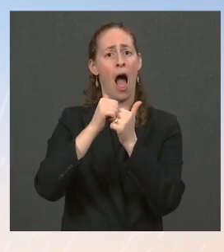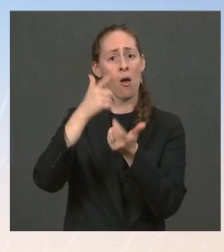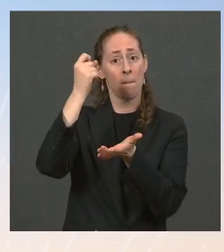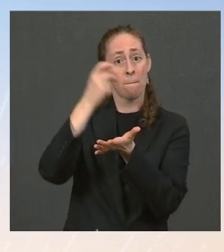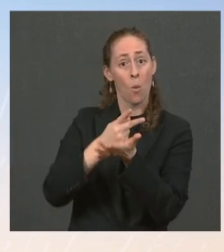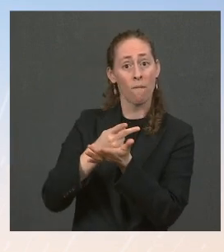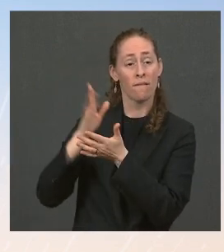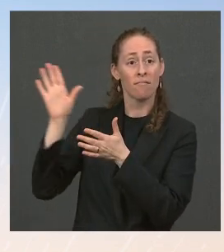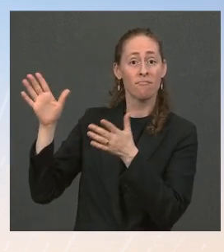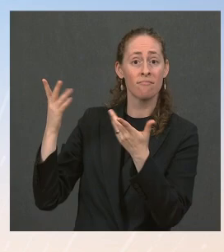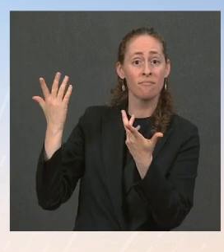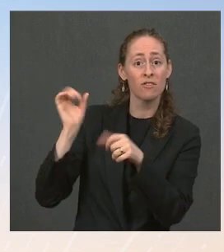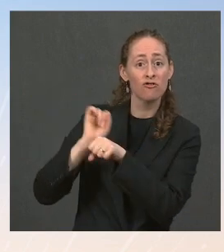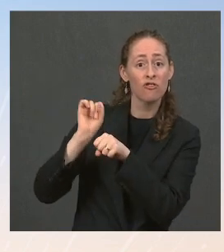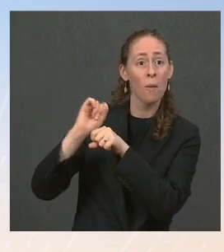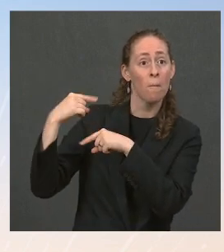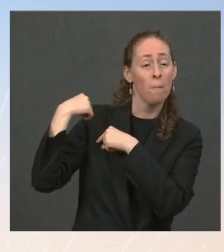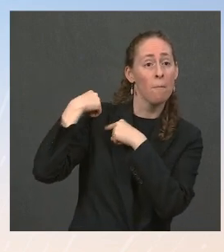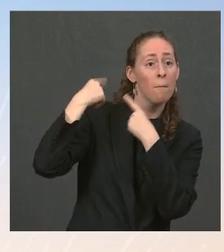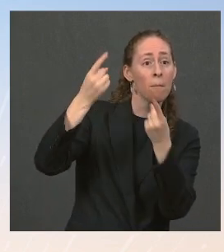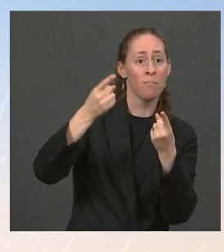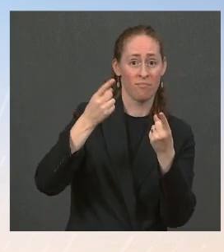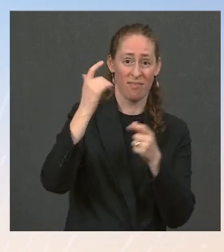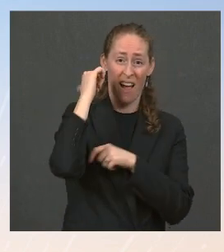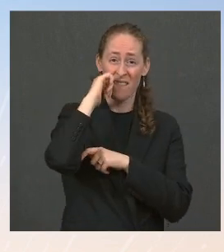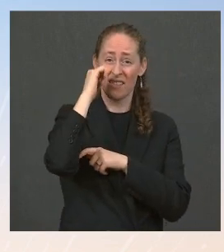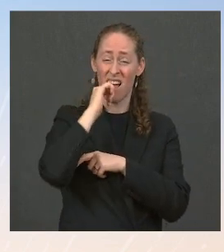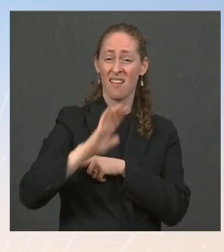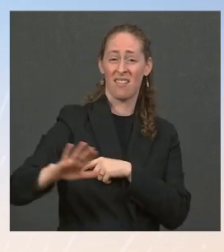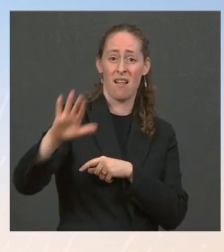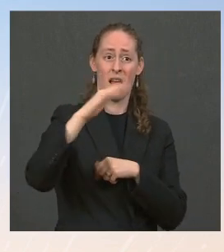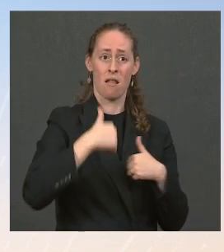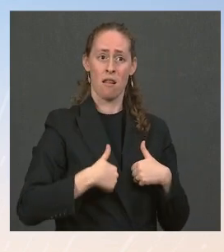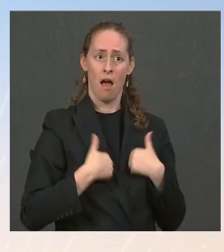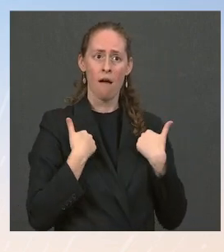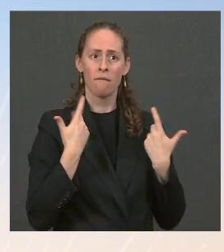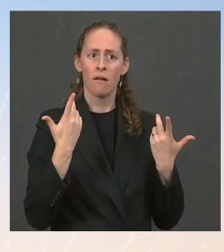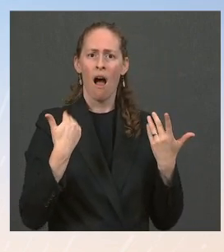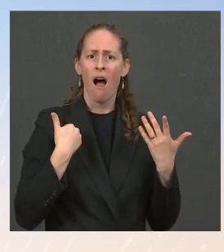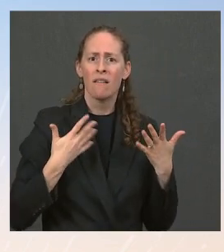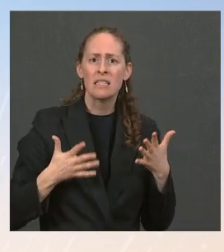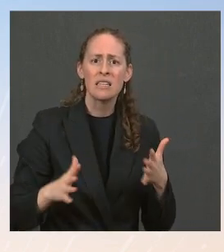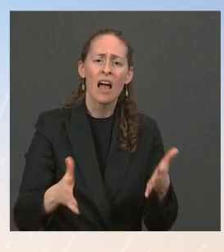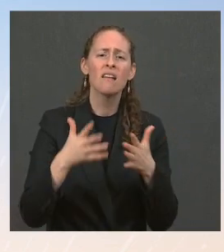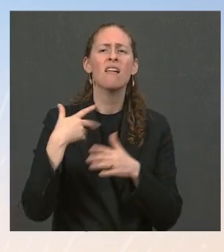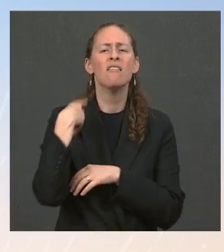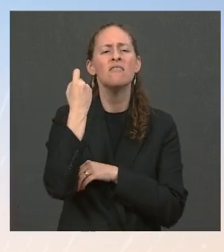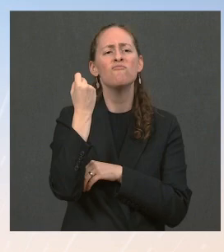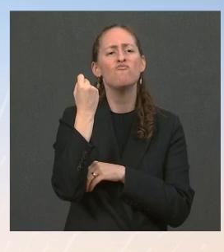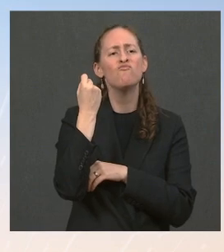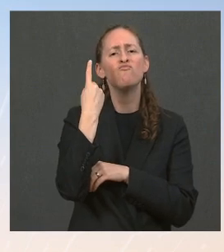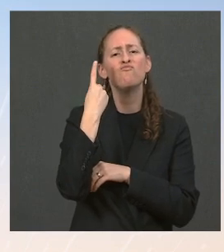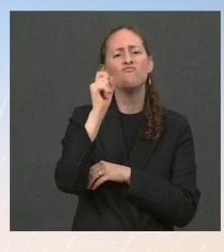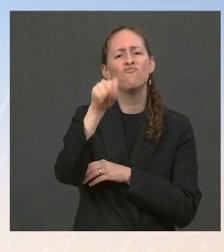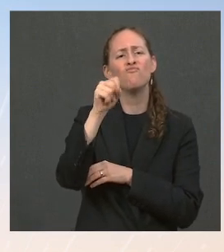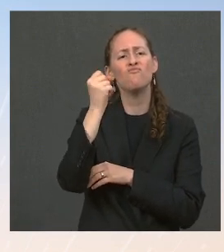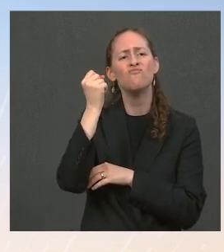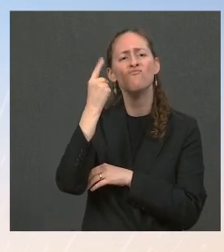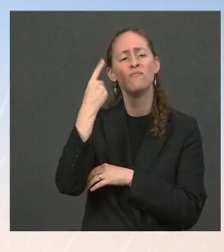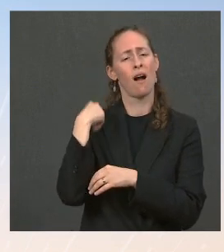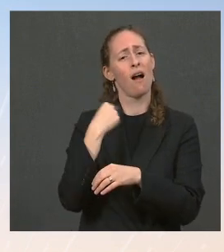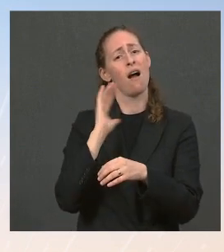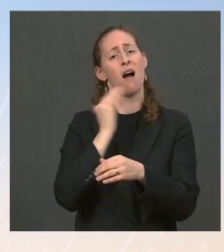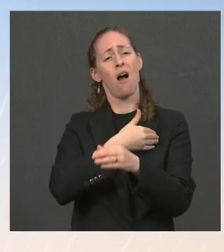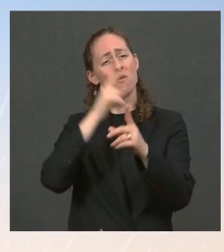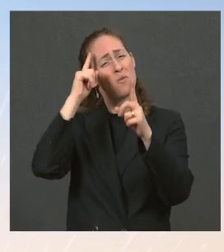something impacting people's lives. There's a great deal of anxiety about that. We understand that. But our objective is to keep pushing his agenda